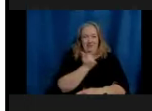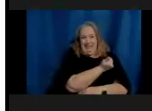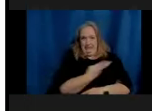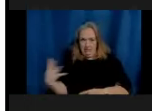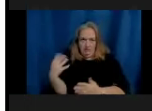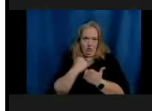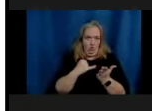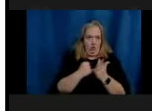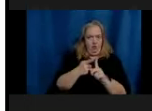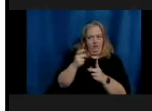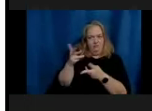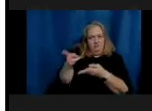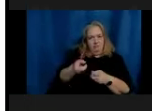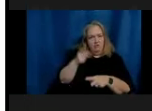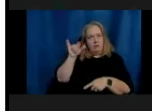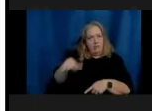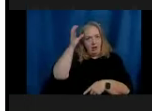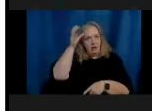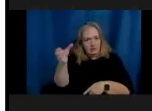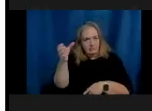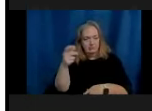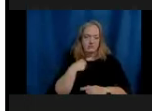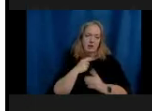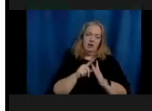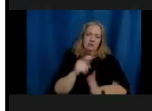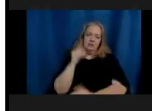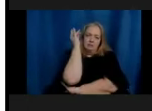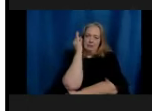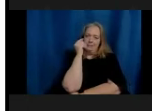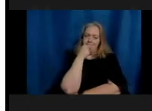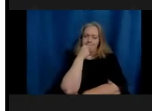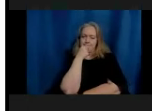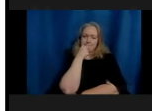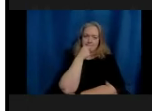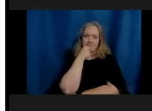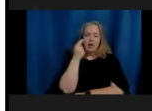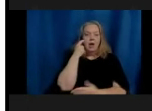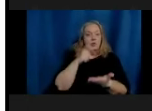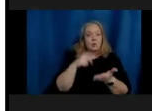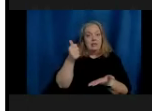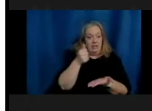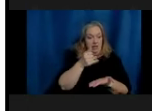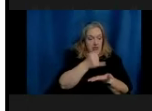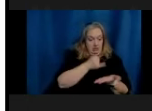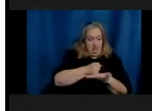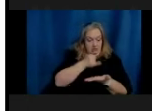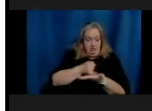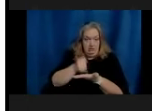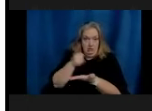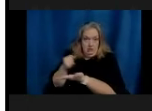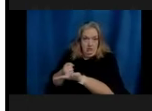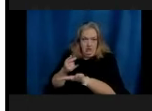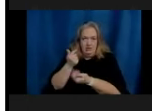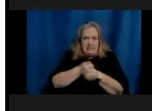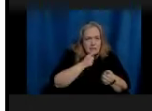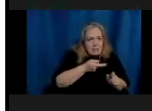And I started to kind of think about what I could learn from him from the slight differences in these transcriptions. So